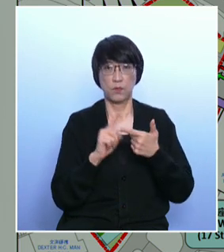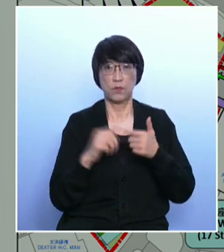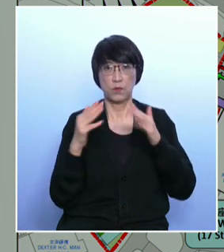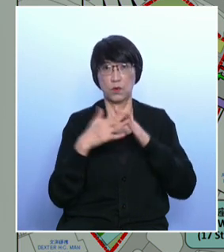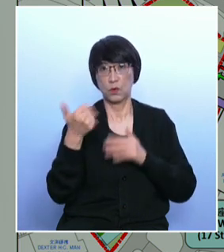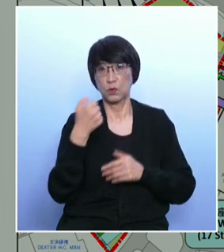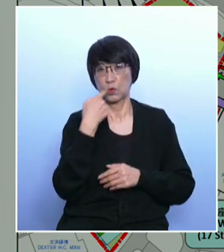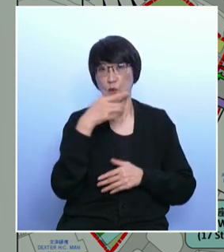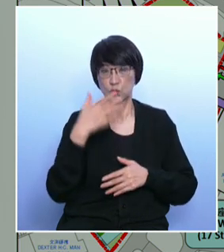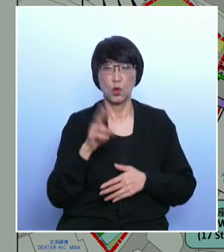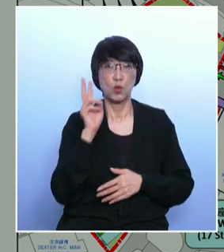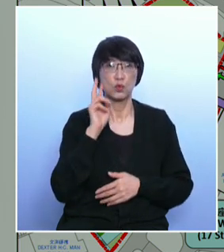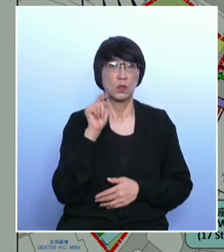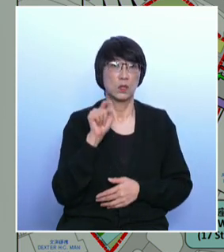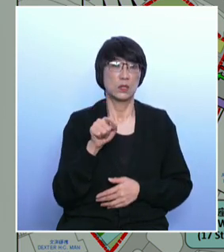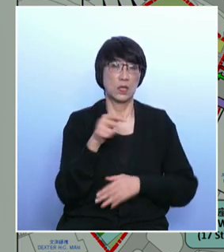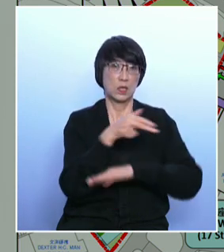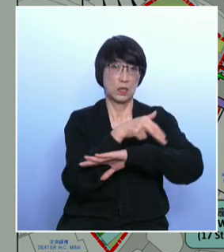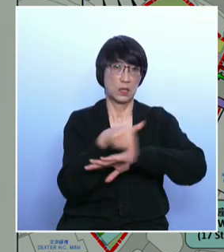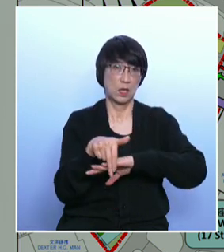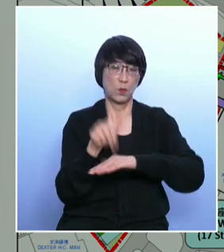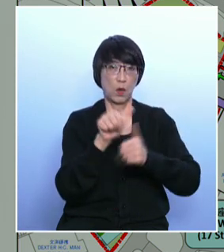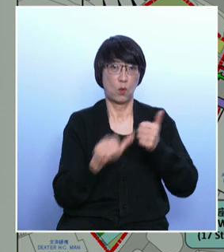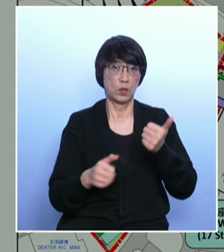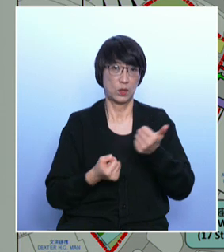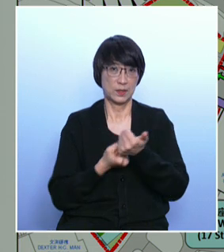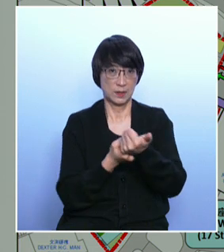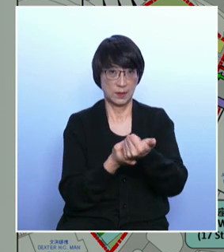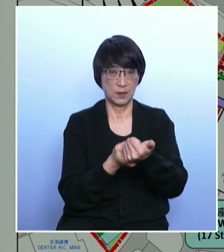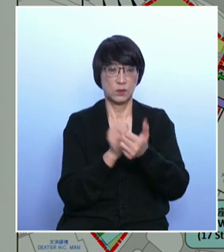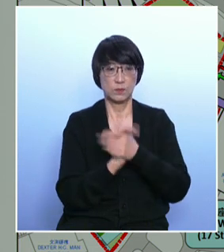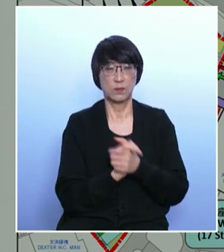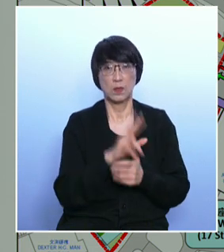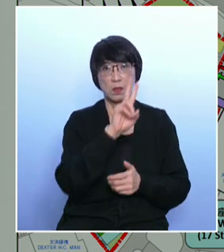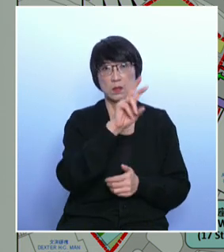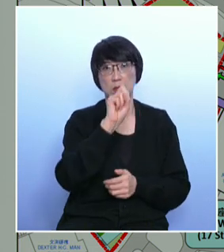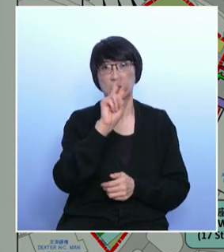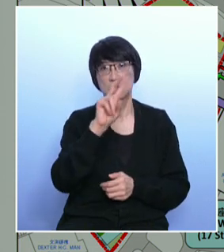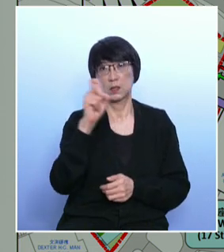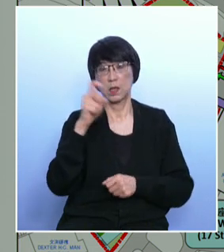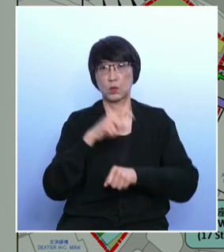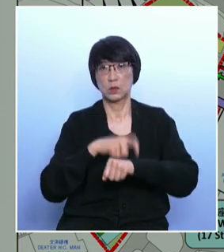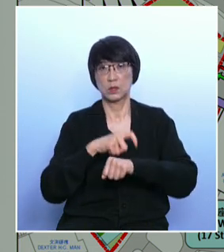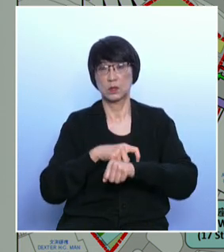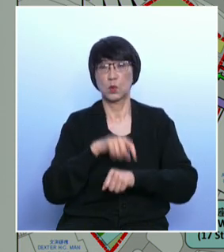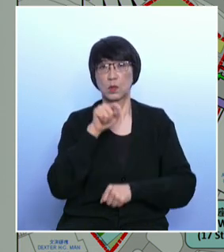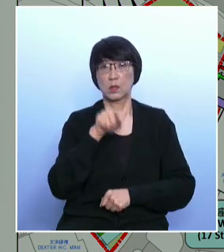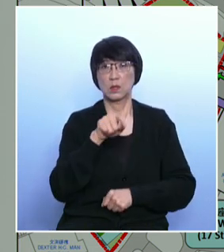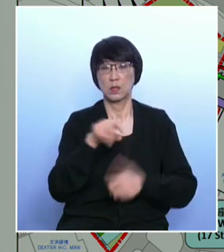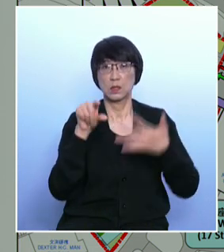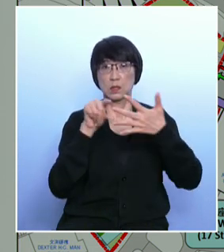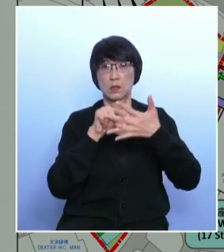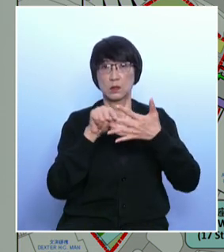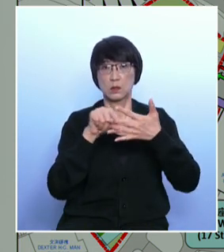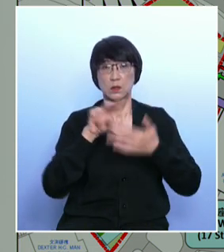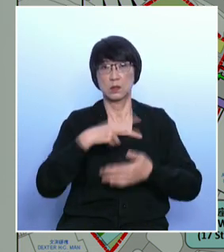total of 270 bed spaces. As Undersecretary said, If members support this project in